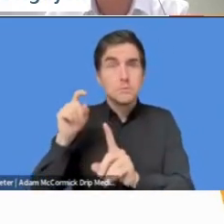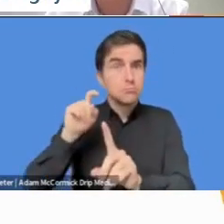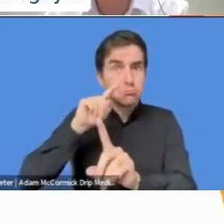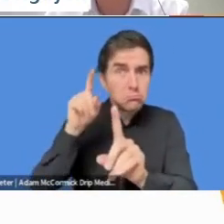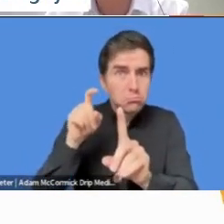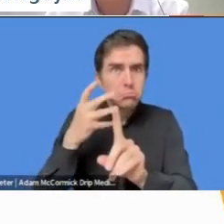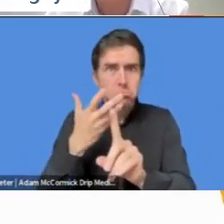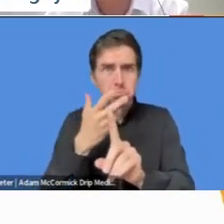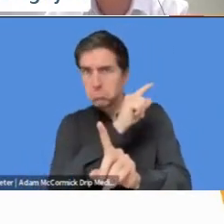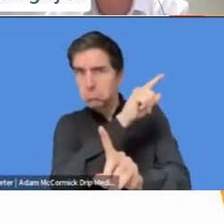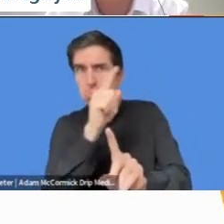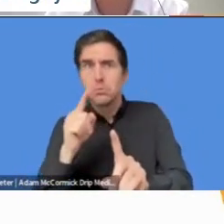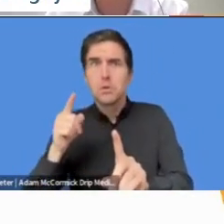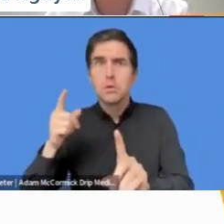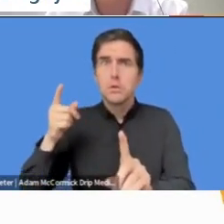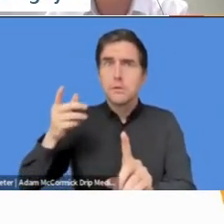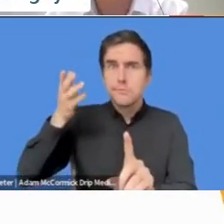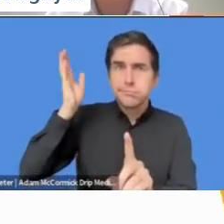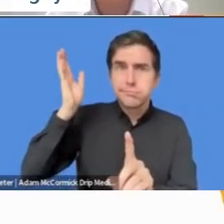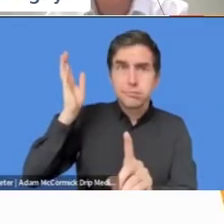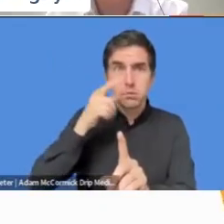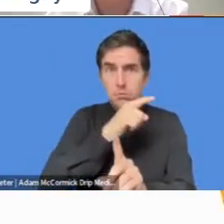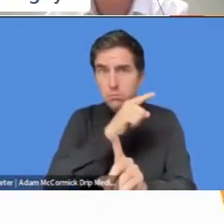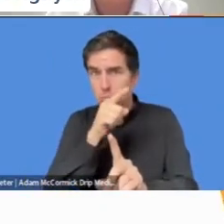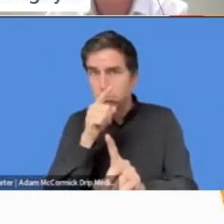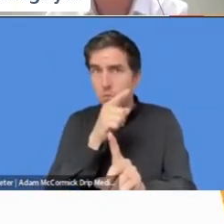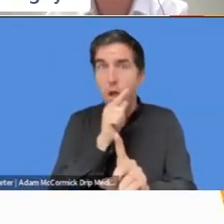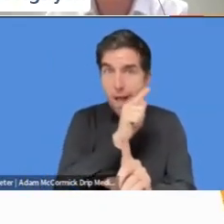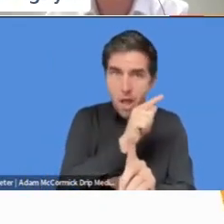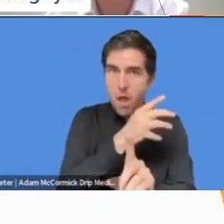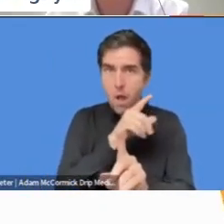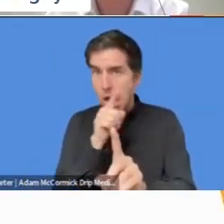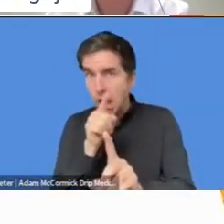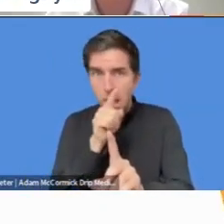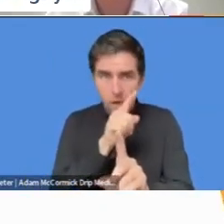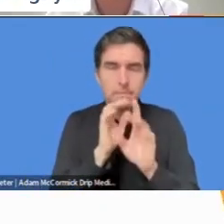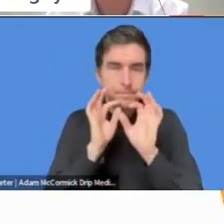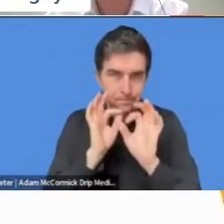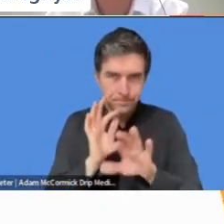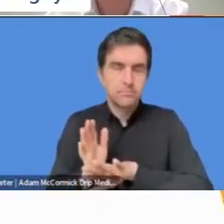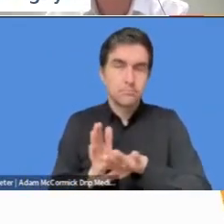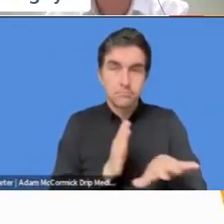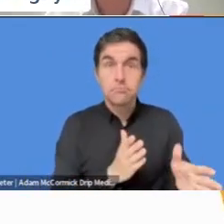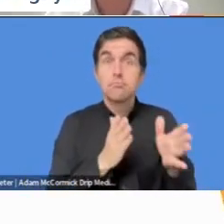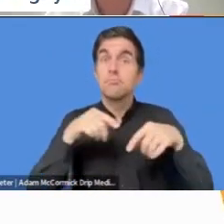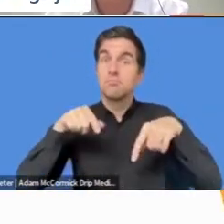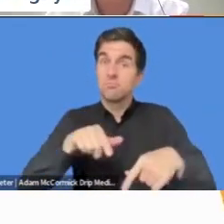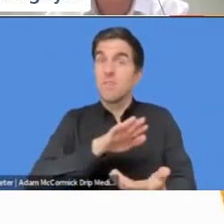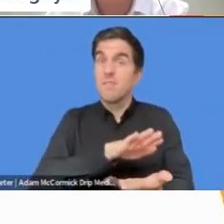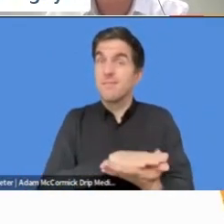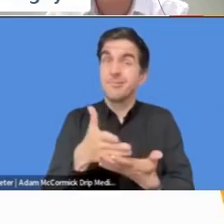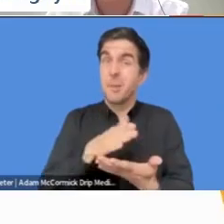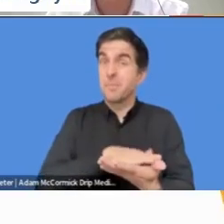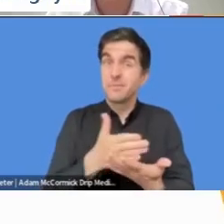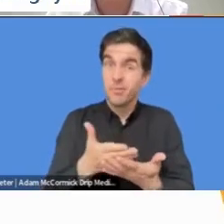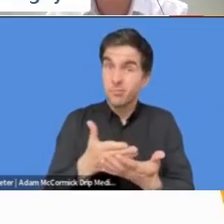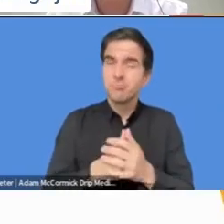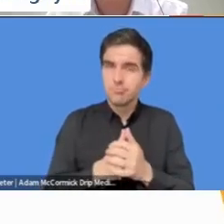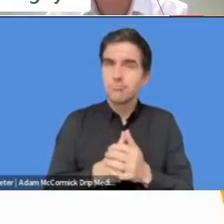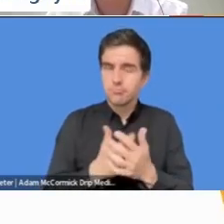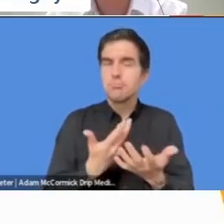and Vietnamese, as well as the internationalized sign language interpretation. The sign